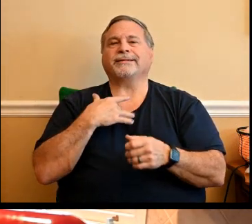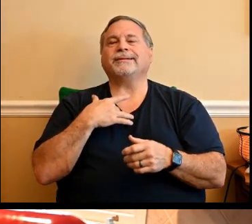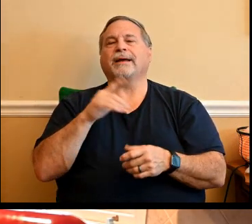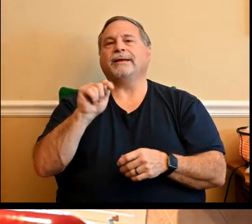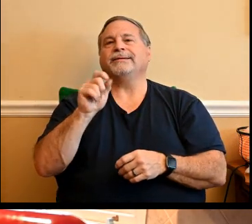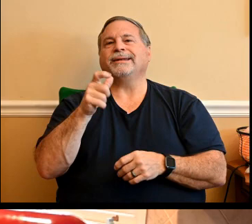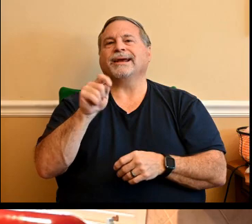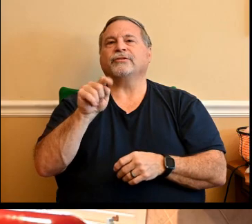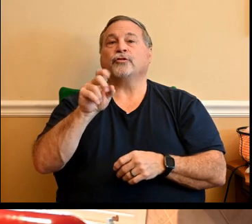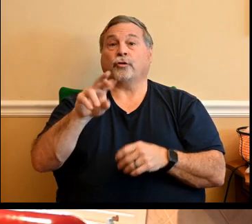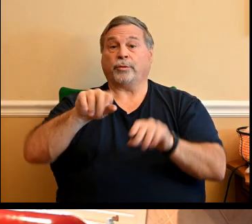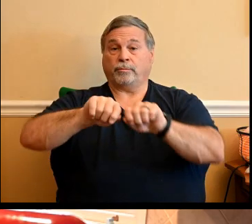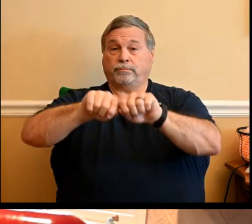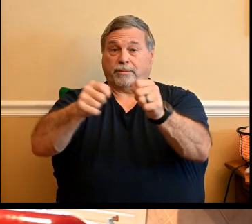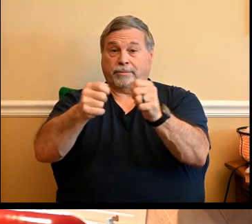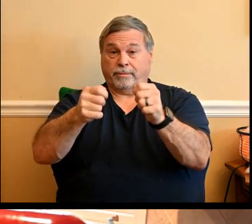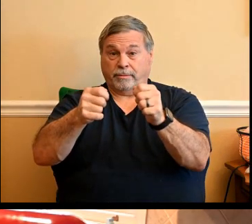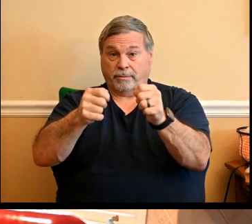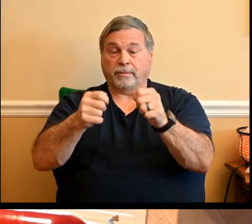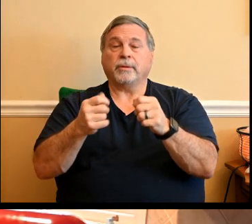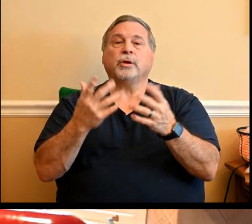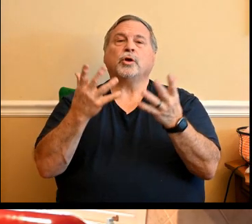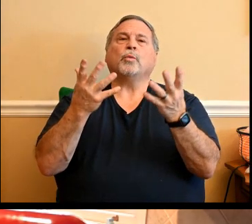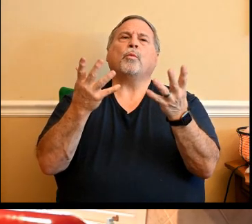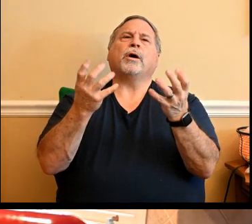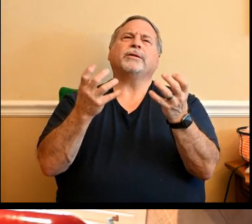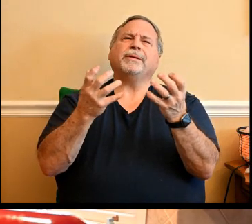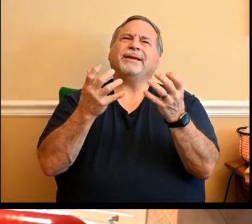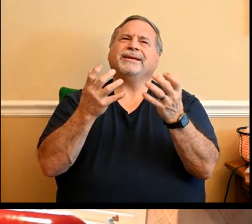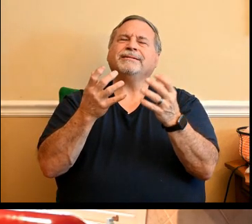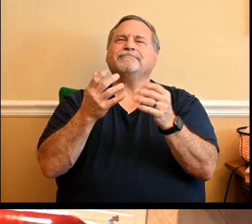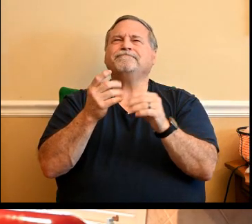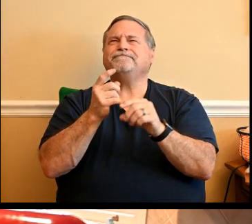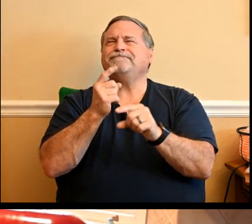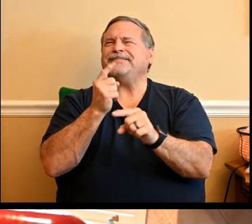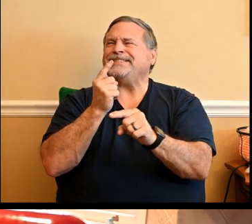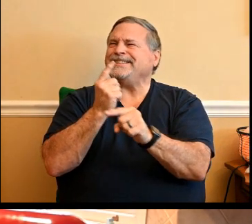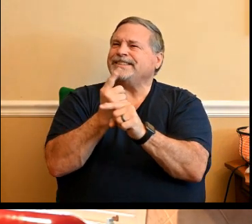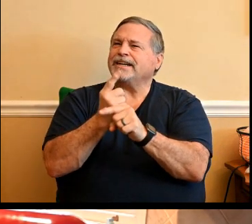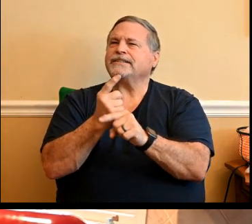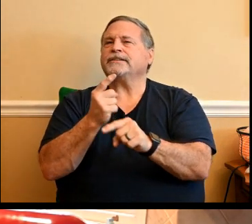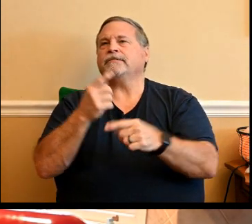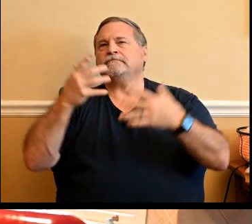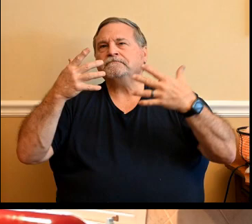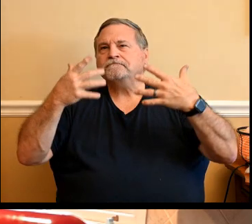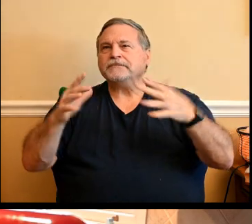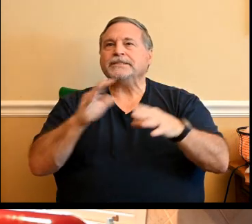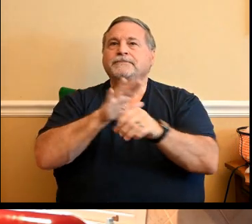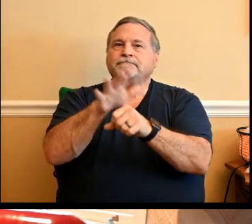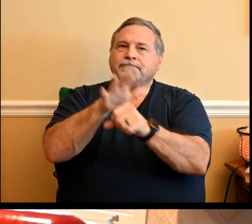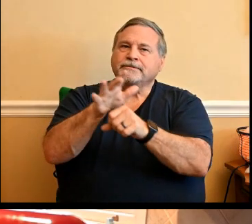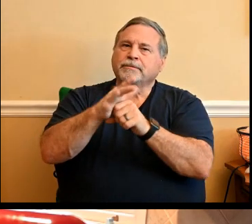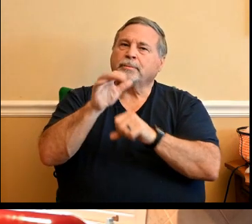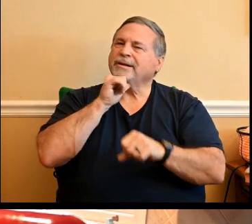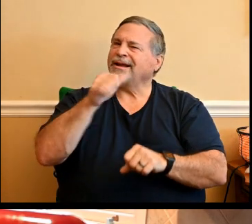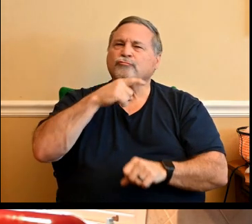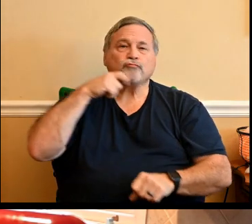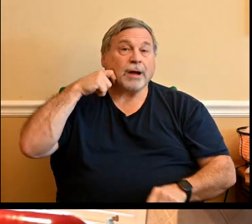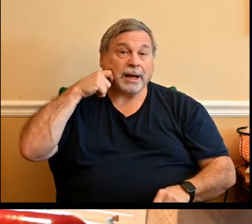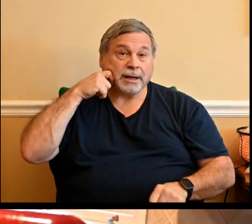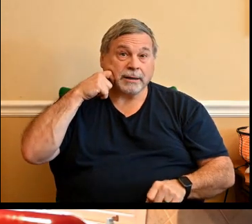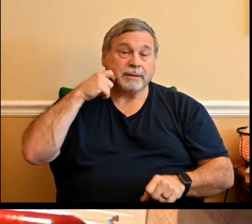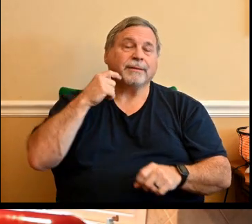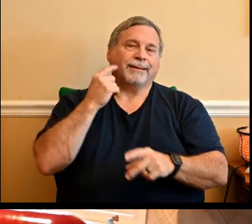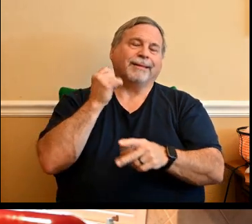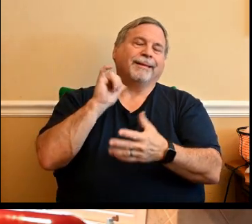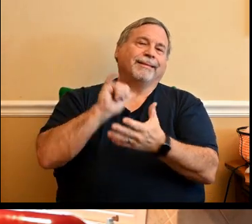that nice texture to it when you snap it. You want it to be just done enough, but not completely dried out.